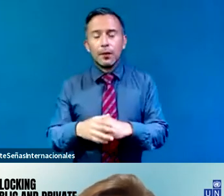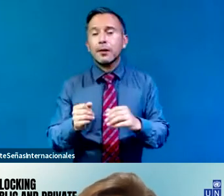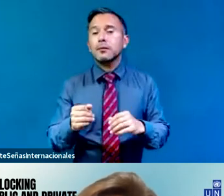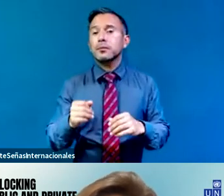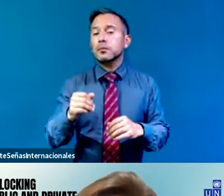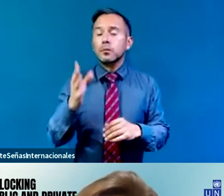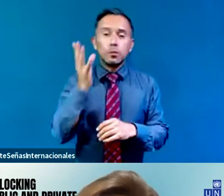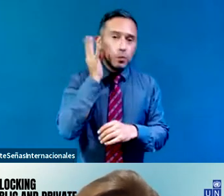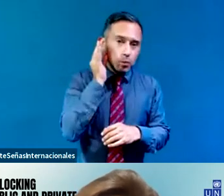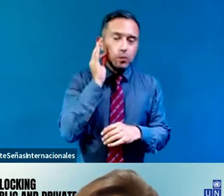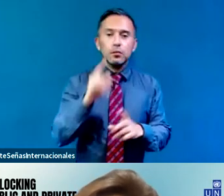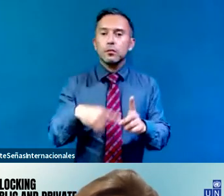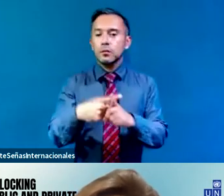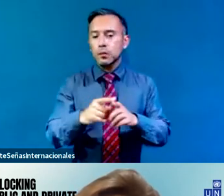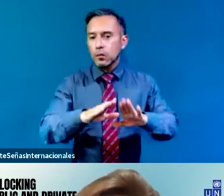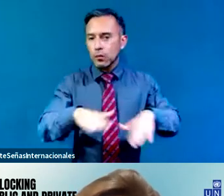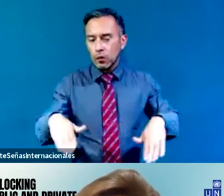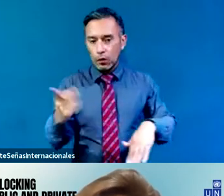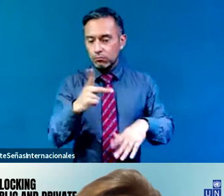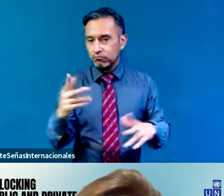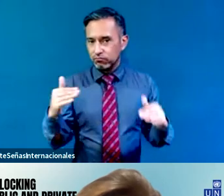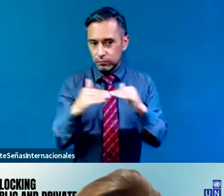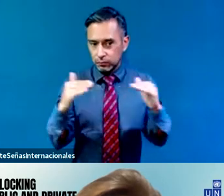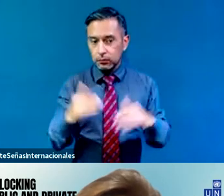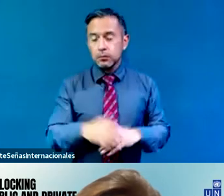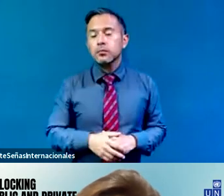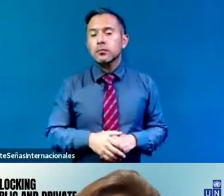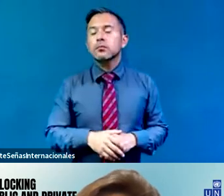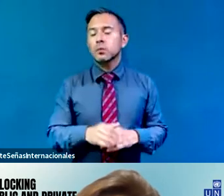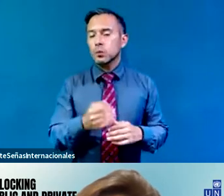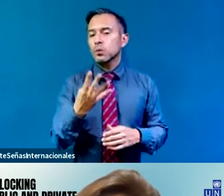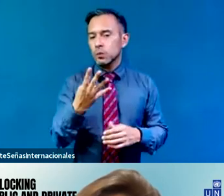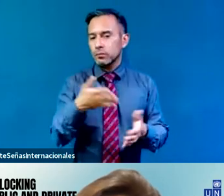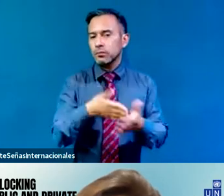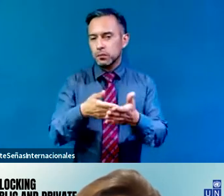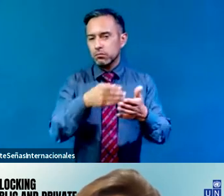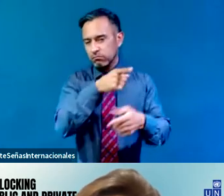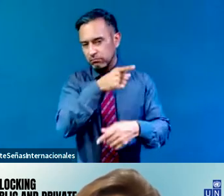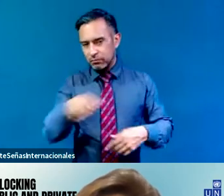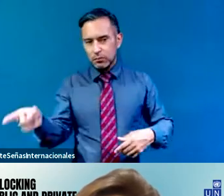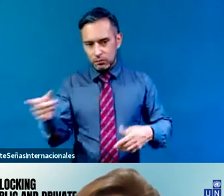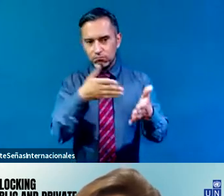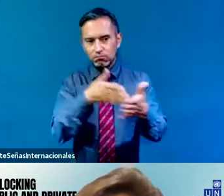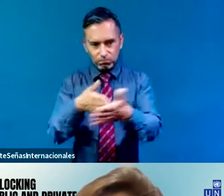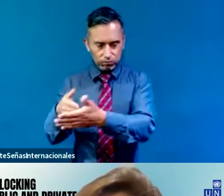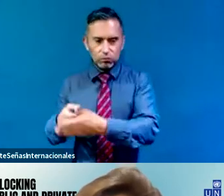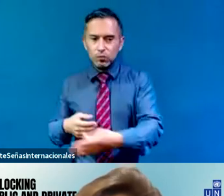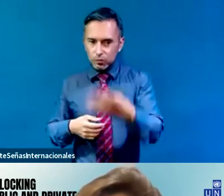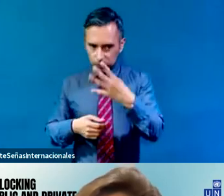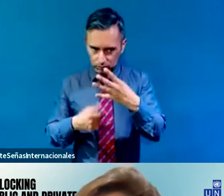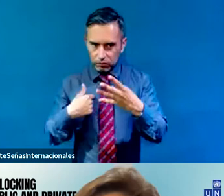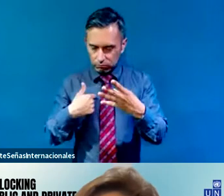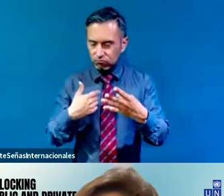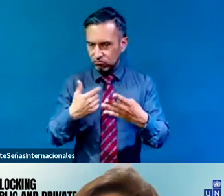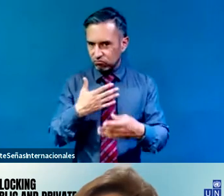To the point, there are four cross-cutting obstacles that I would like to highlight. One, the prevailing social and cultural norms